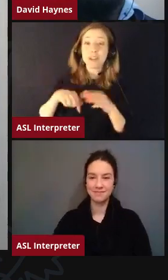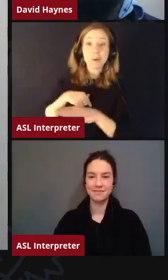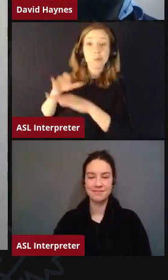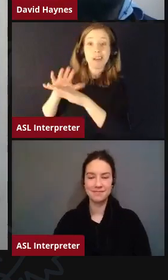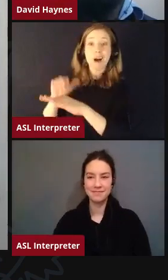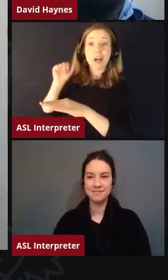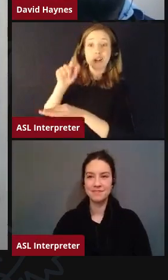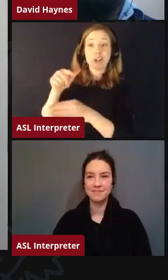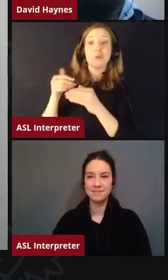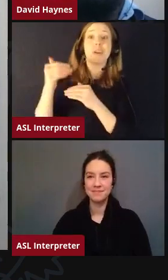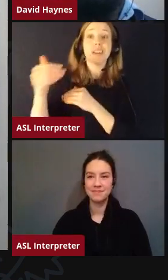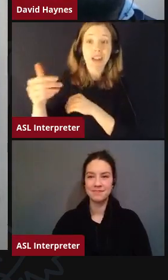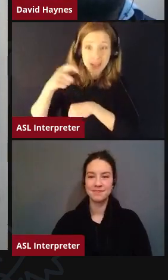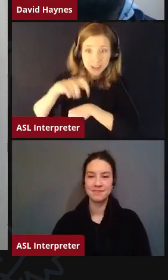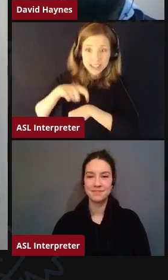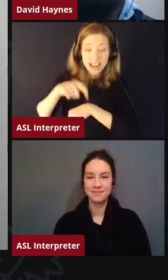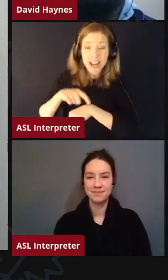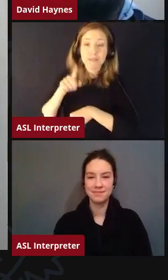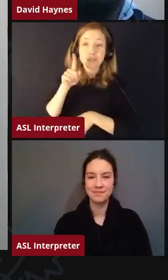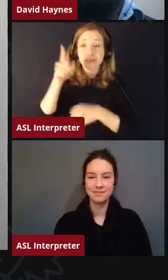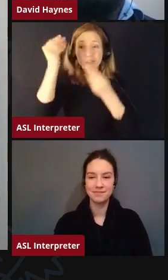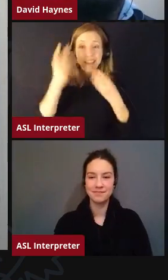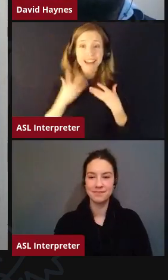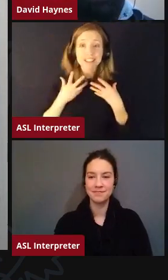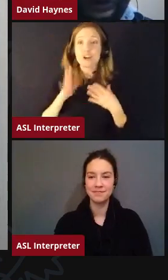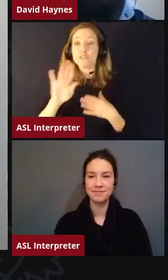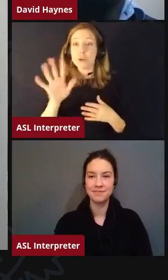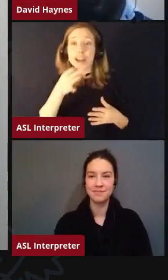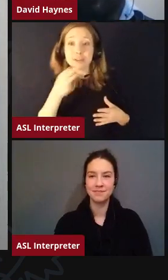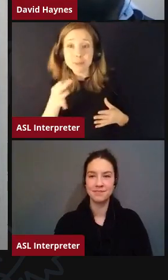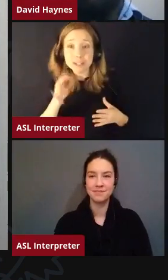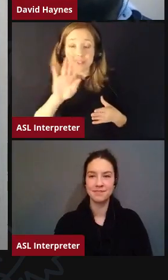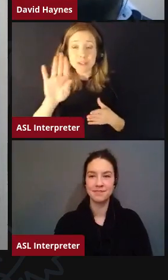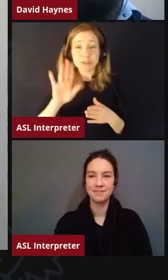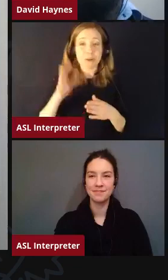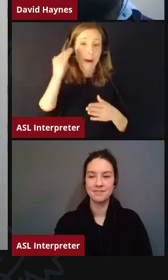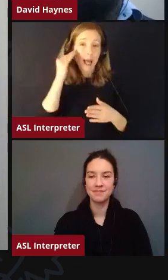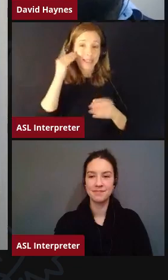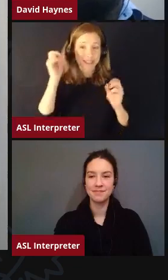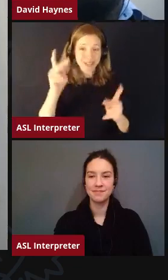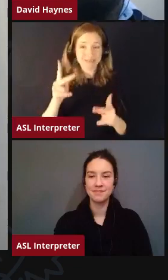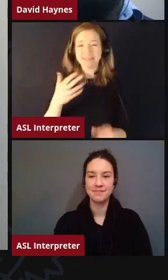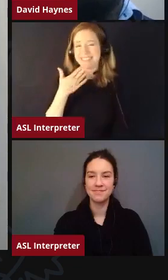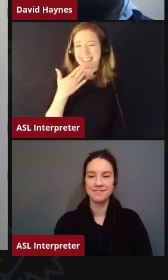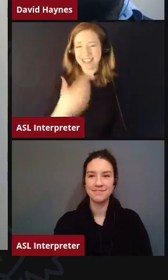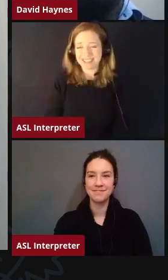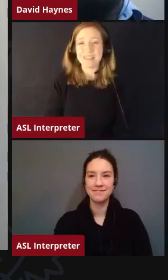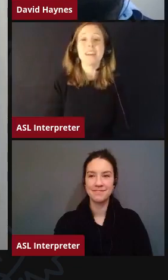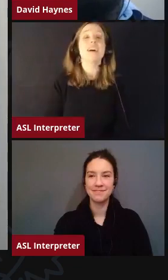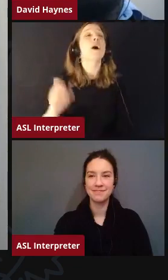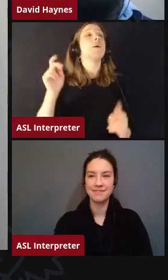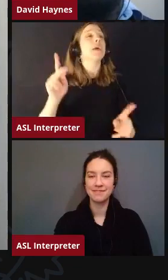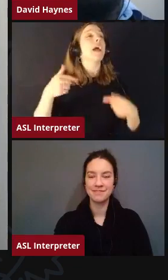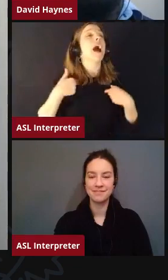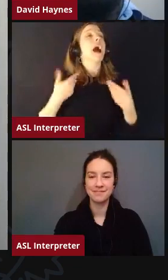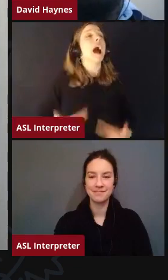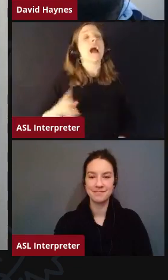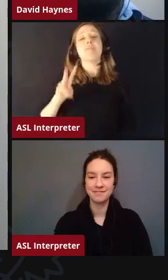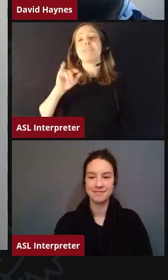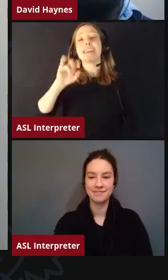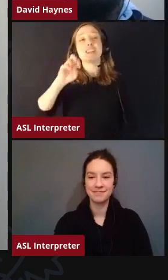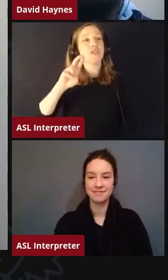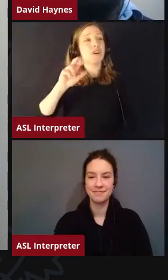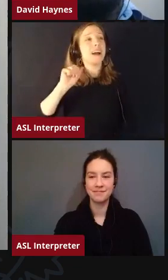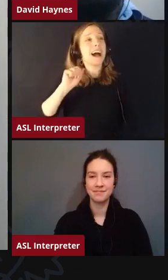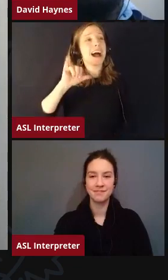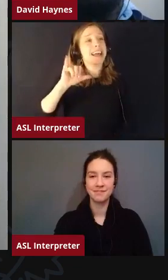time, you will avail us of your expertise and knowledge. Definitely. All right, my name is Victor Ayara, and it's always